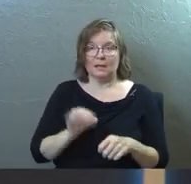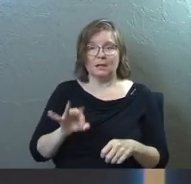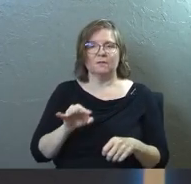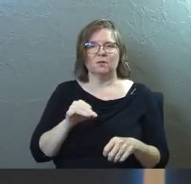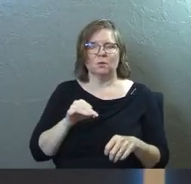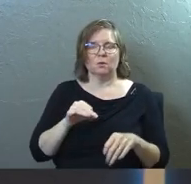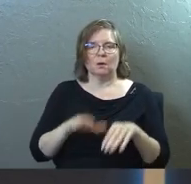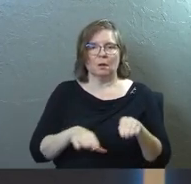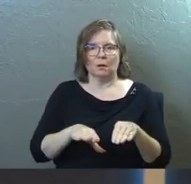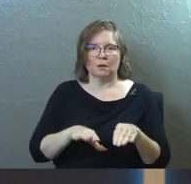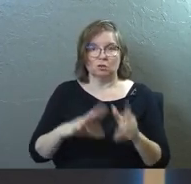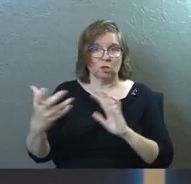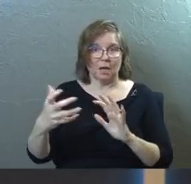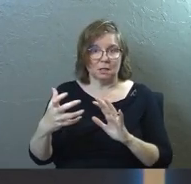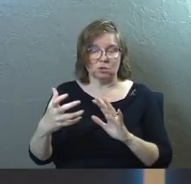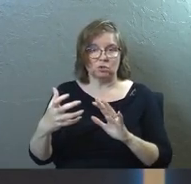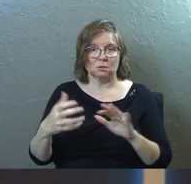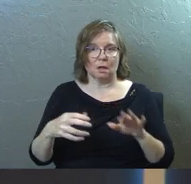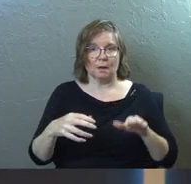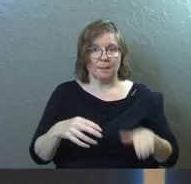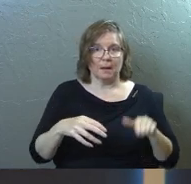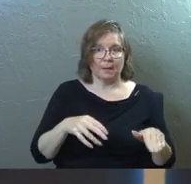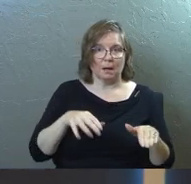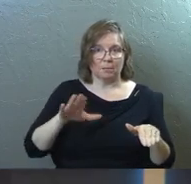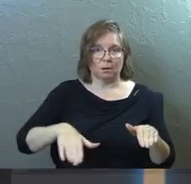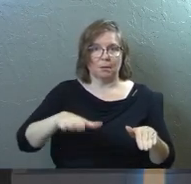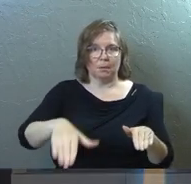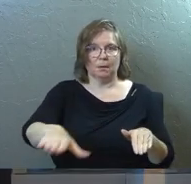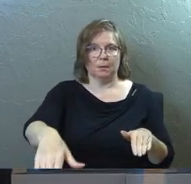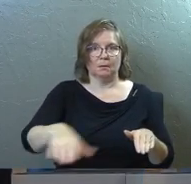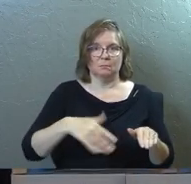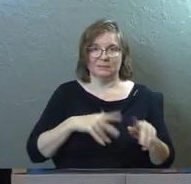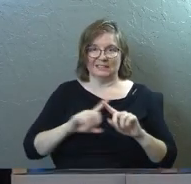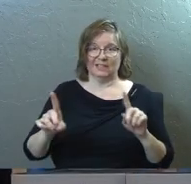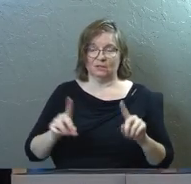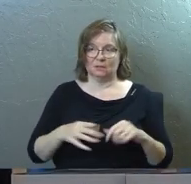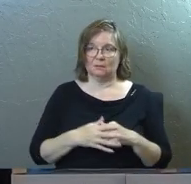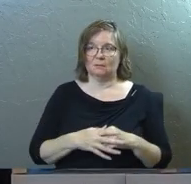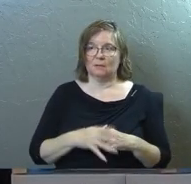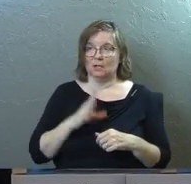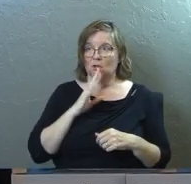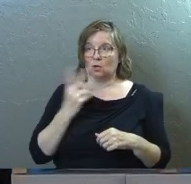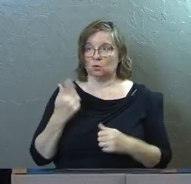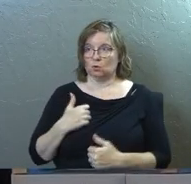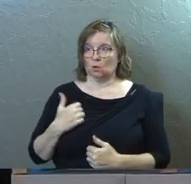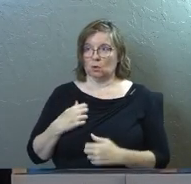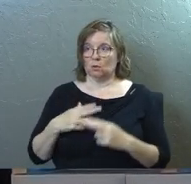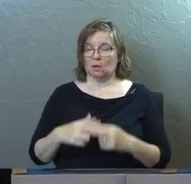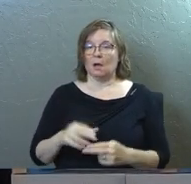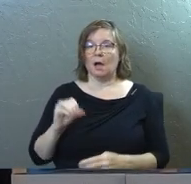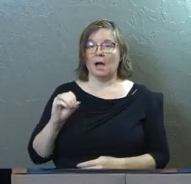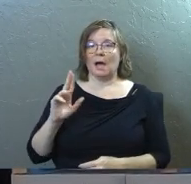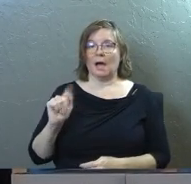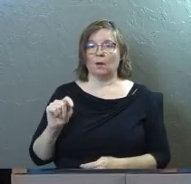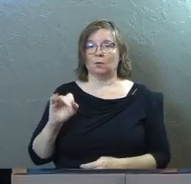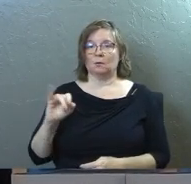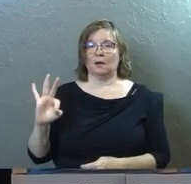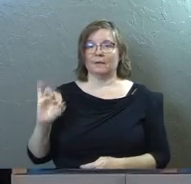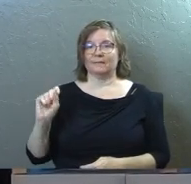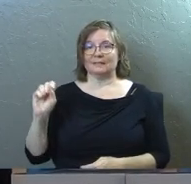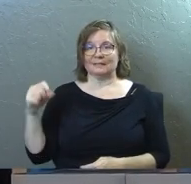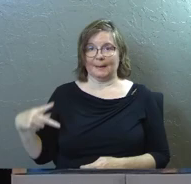this thing. I believe it's called a change step march, okay? I talked to two soldiers. They told me that's what it's called. So if I'm